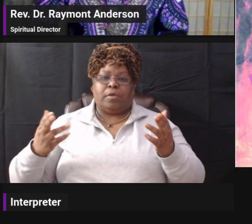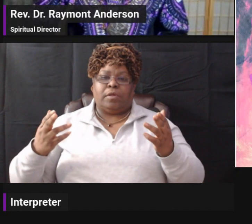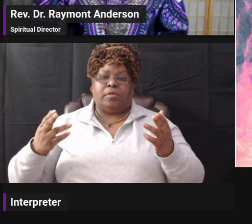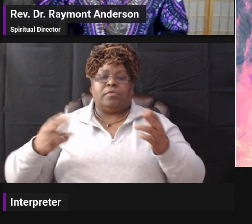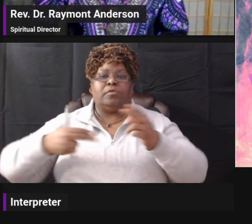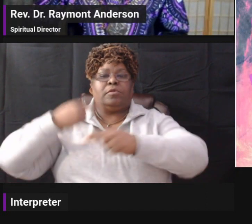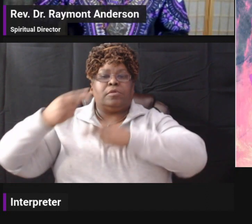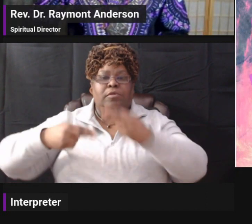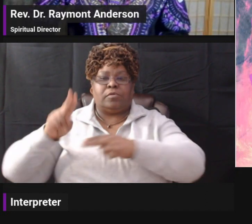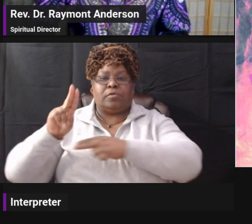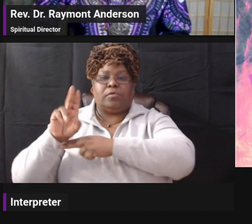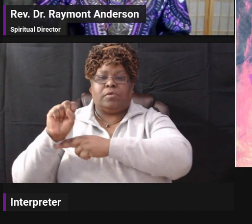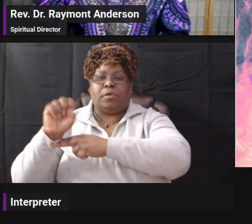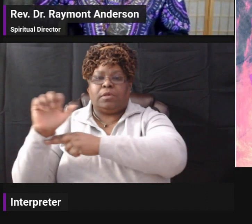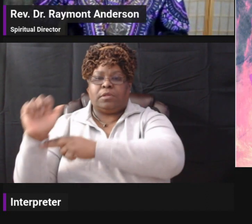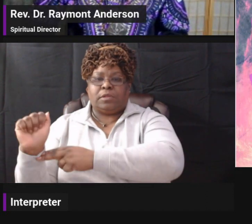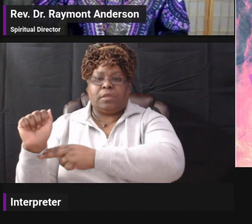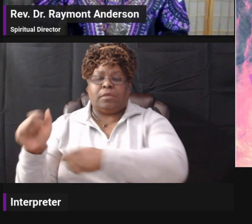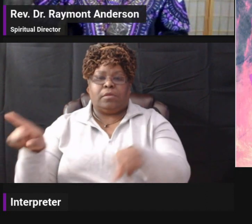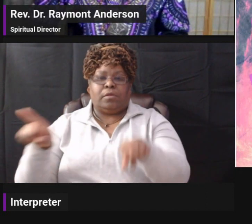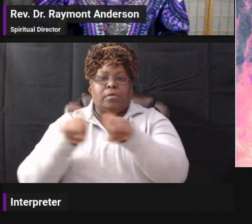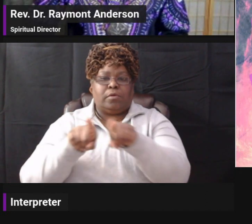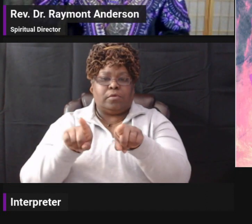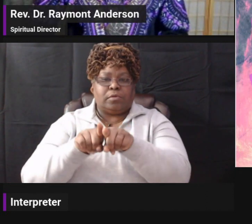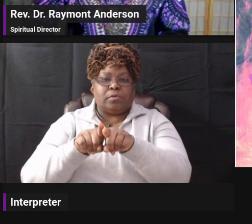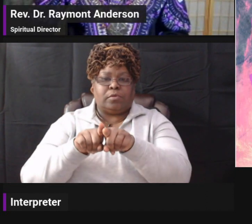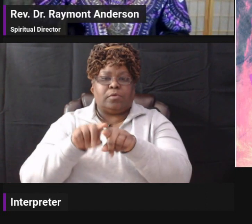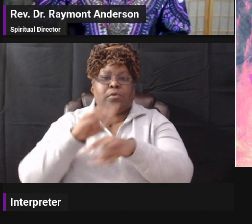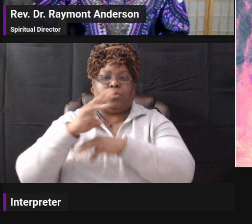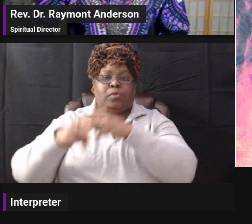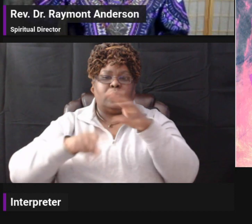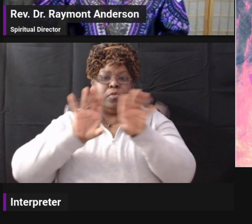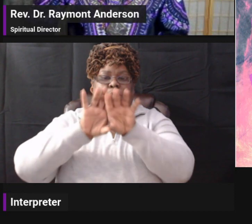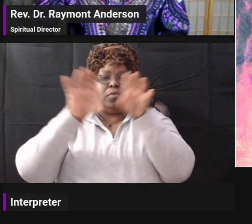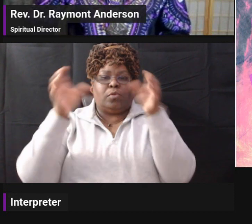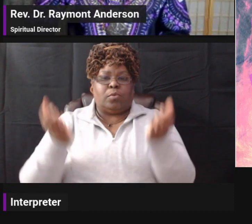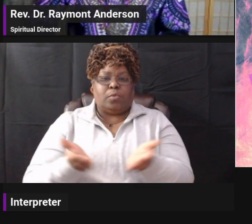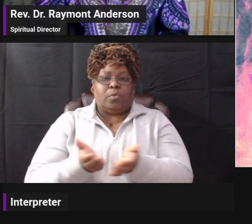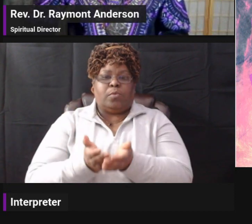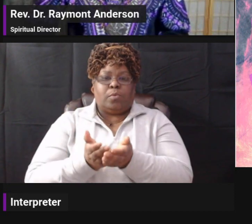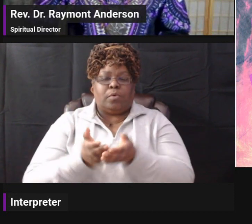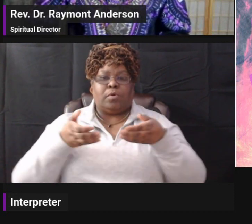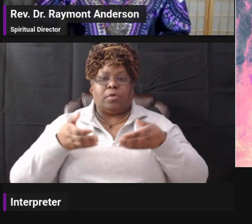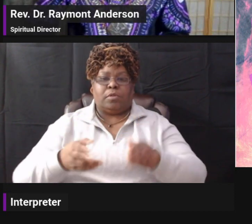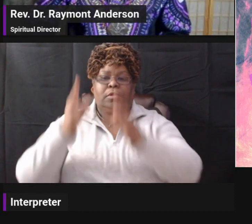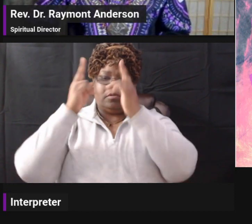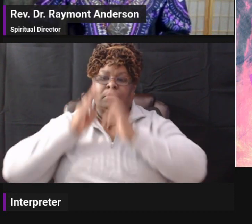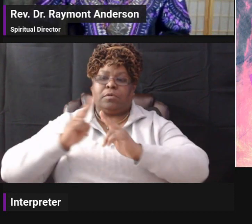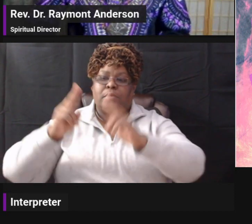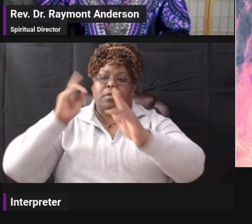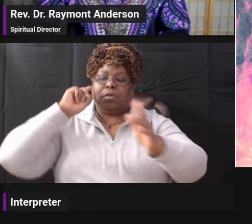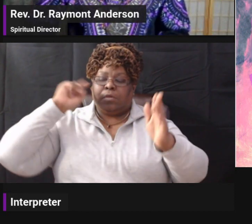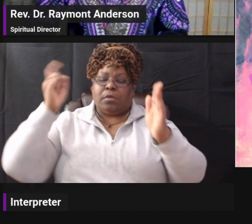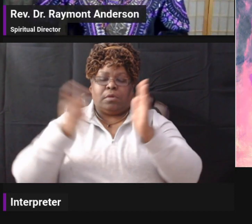of the United States of America. Black history is the history of the planet. Be mindful and let